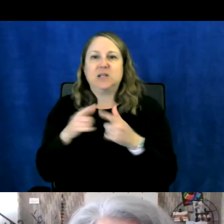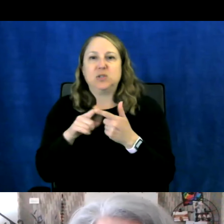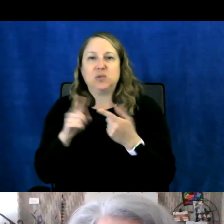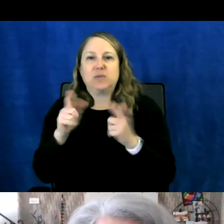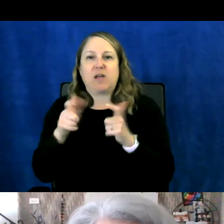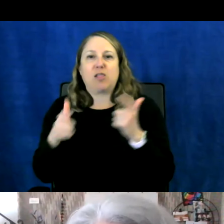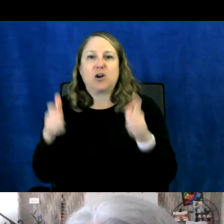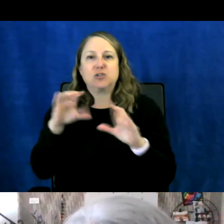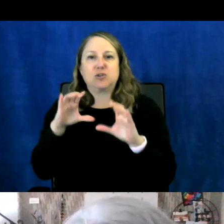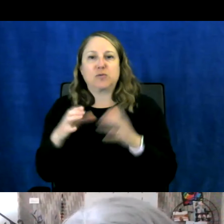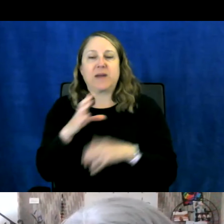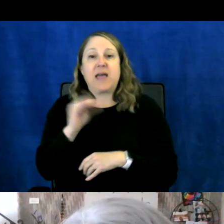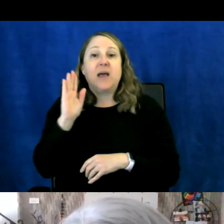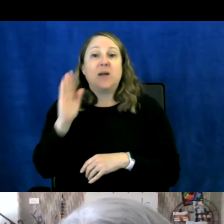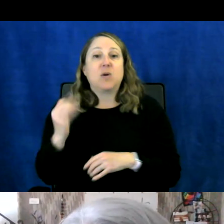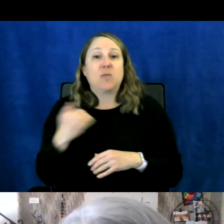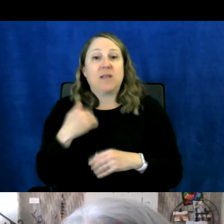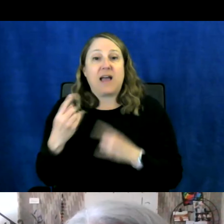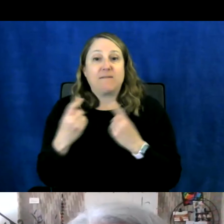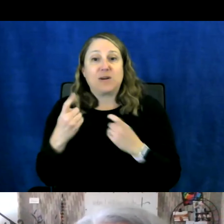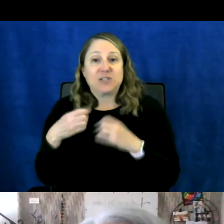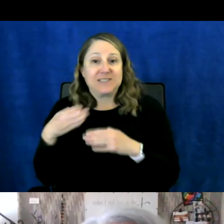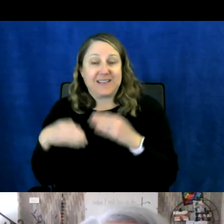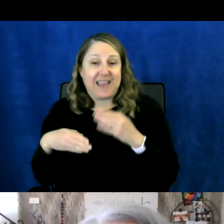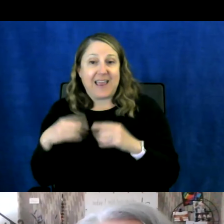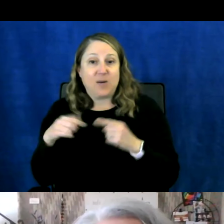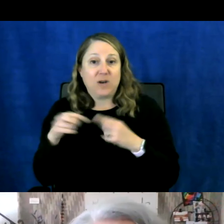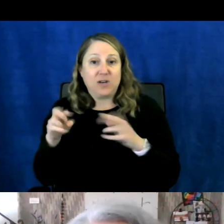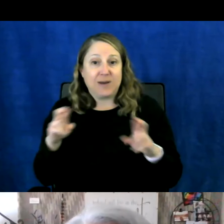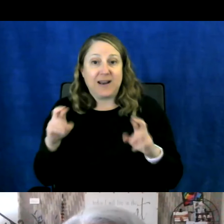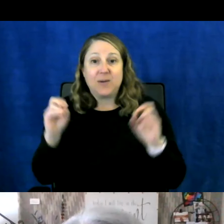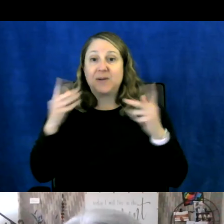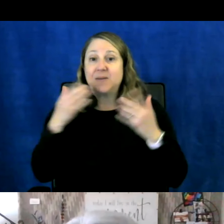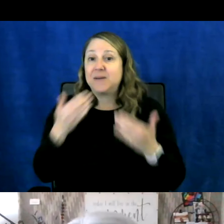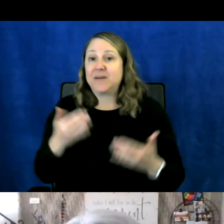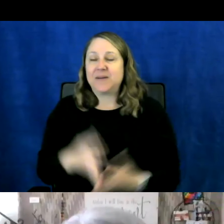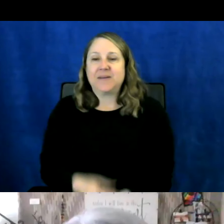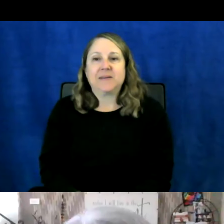take questions at the end when you are ready for them. Thank you.